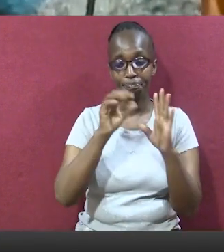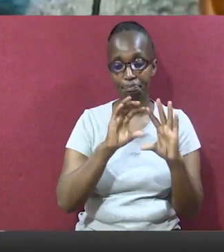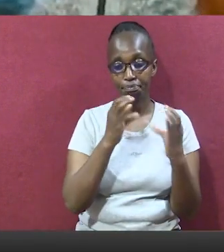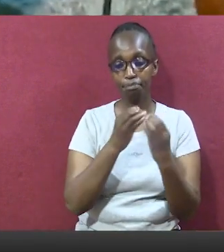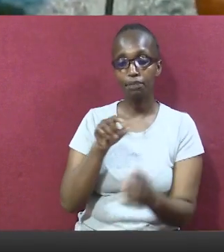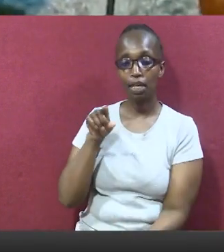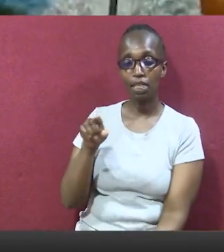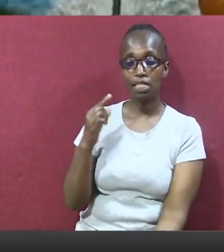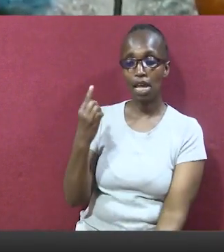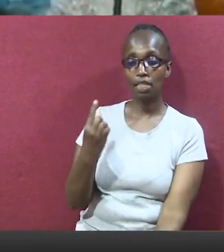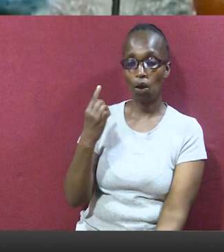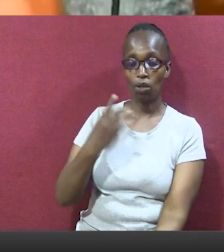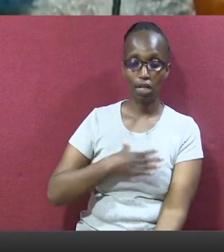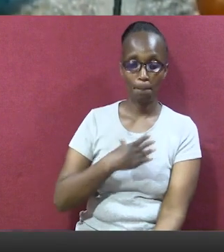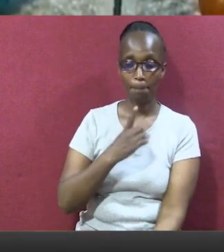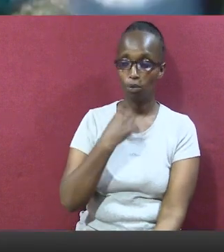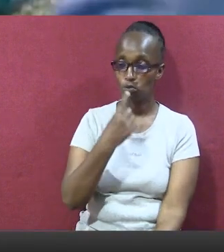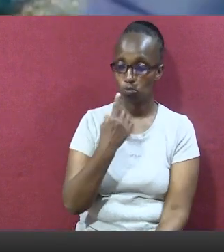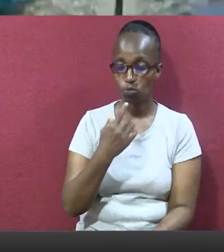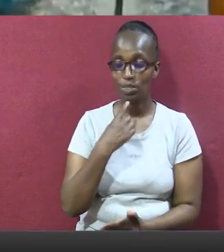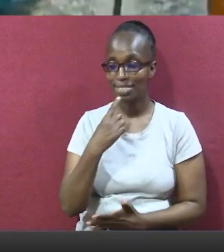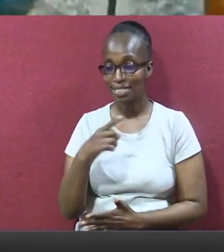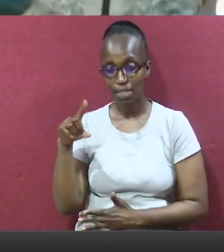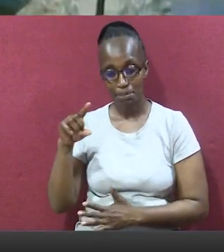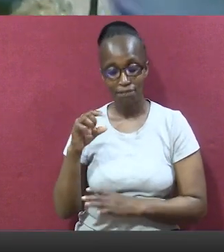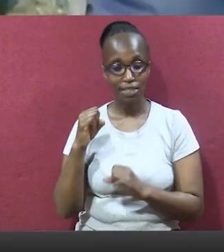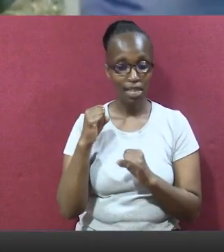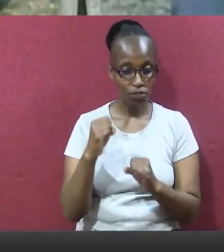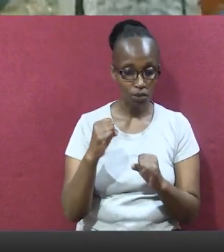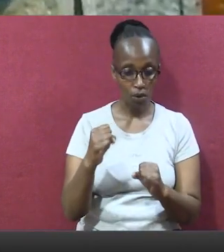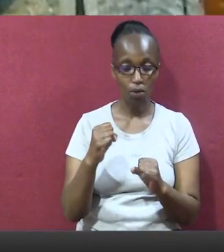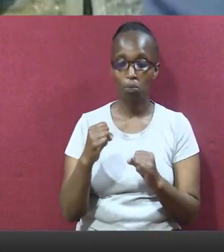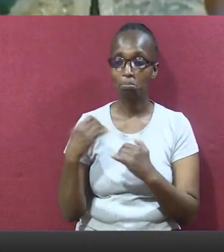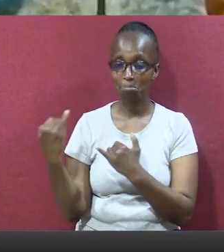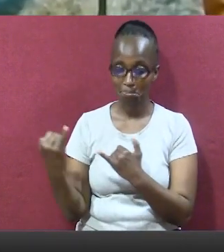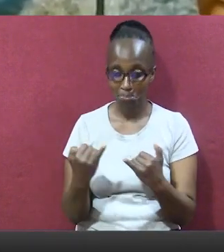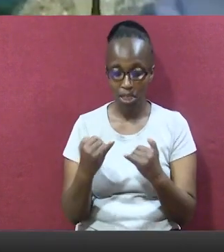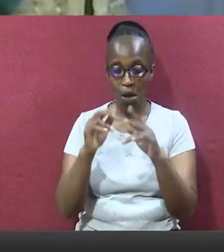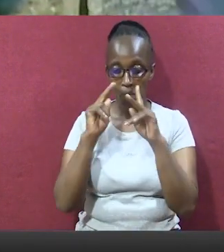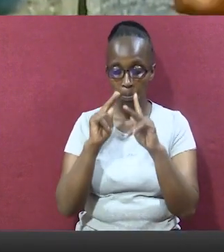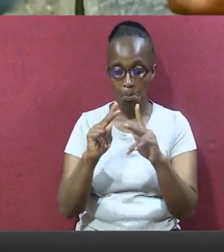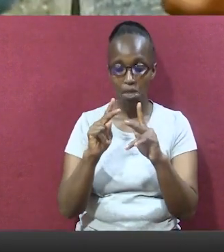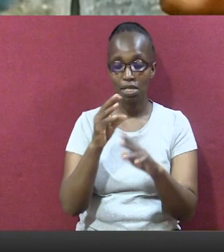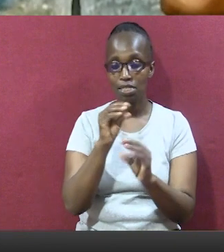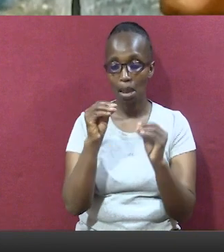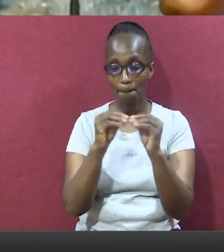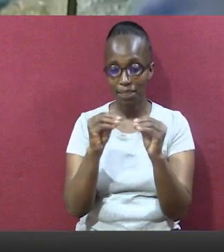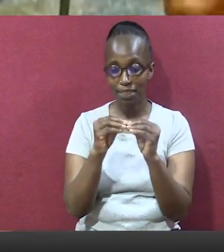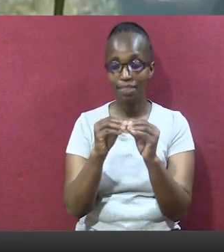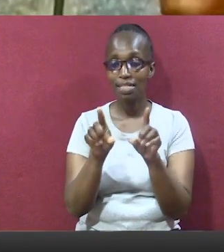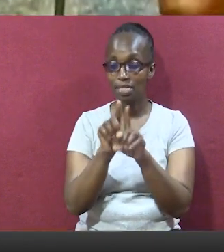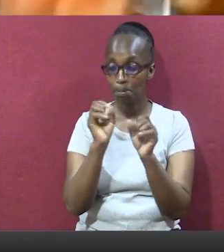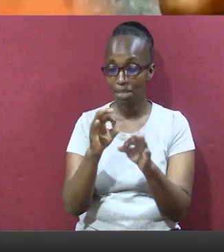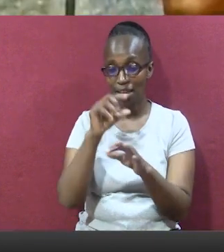Who else will help the community? These are the only guys who used to call very courageous, who used to call for peace meetings. Who will